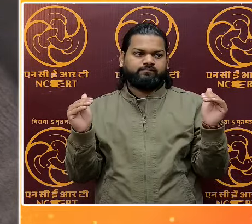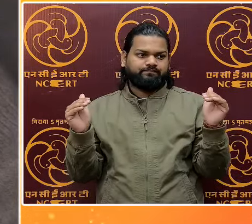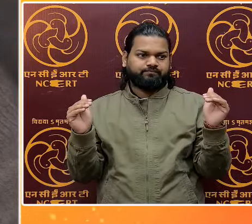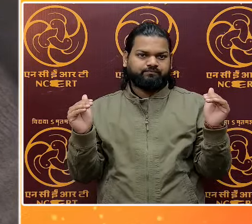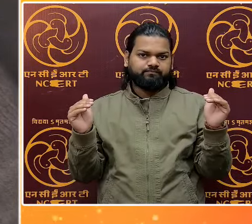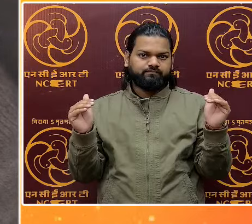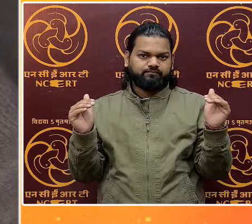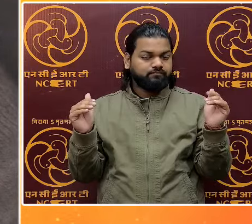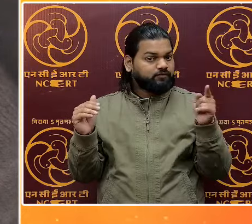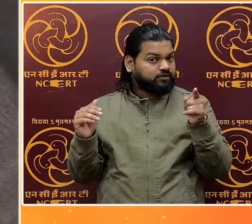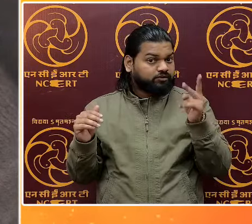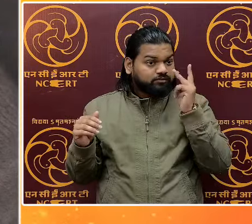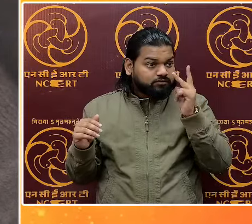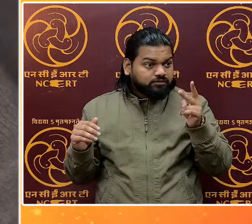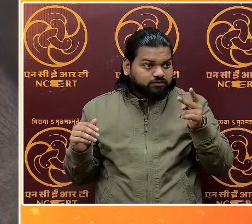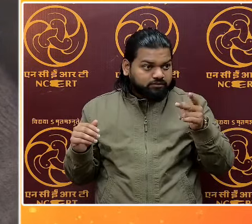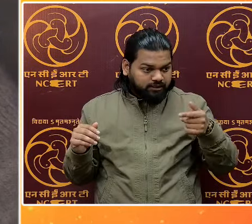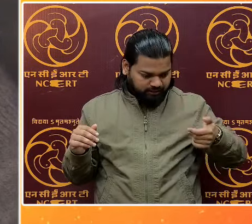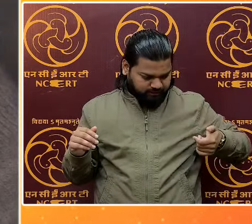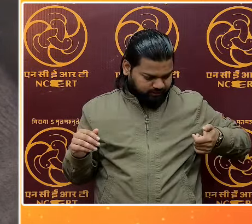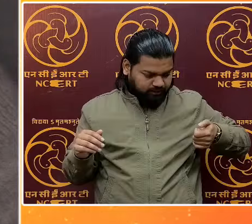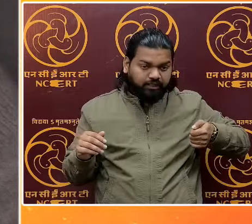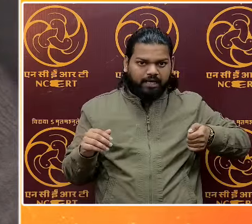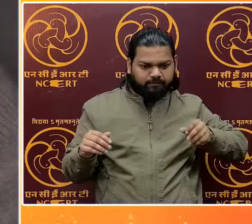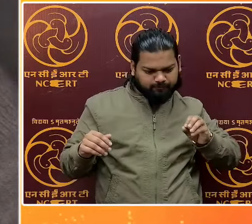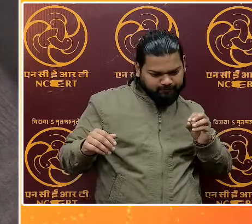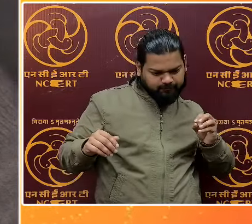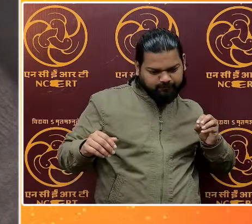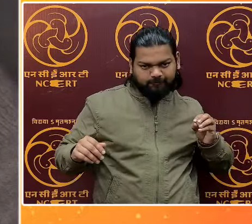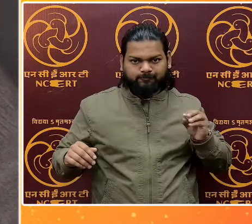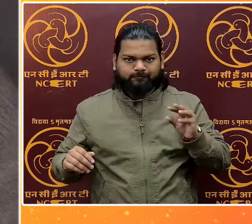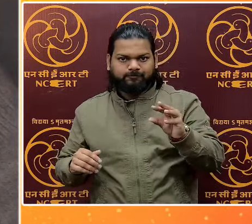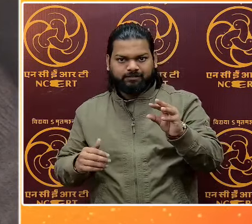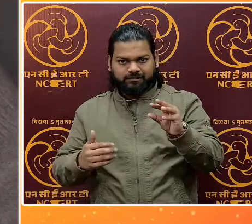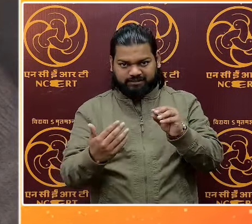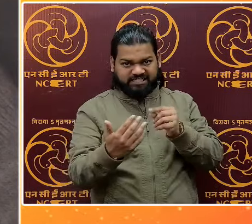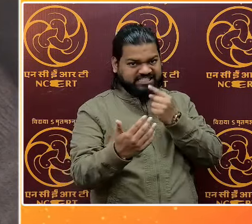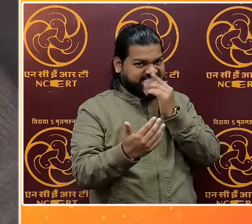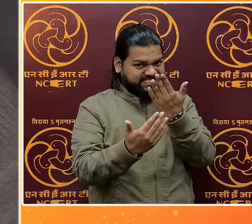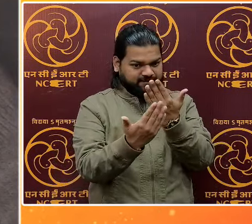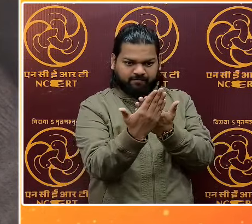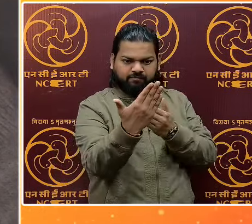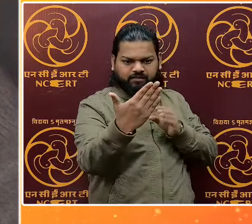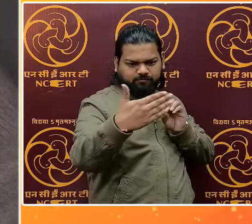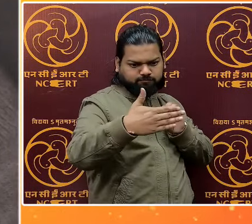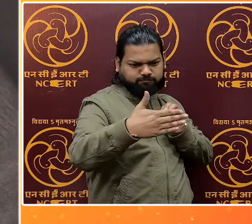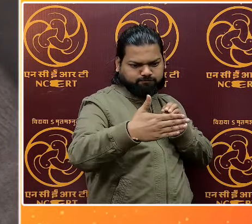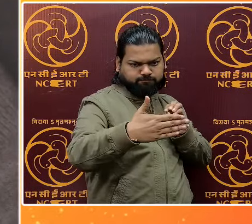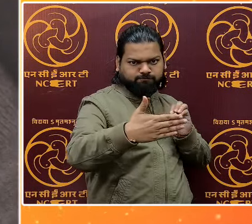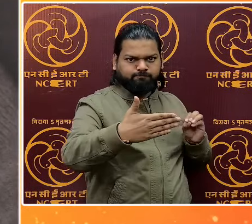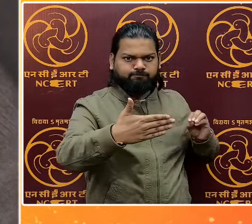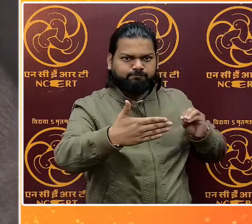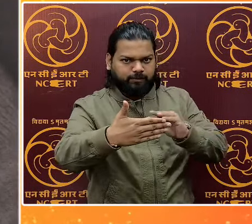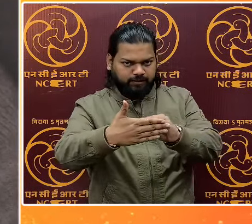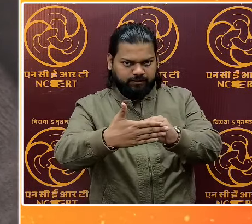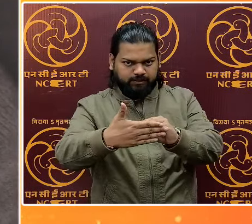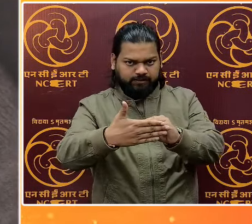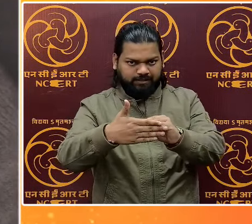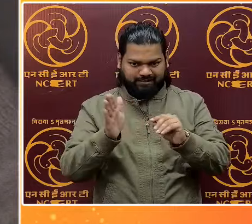we incident the light over the plane mirror at some angle,